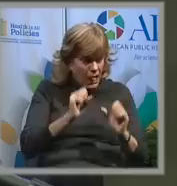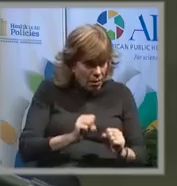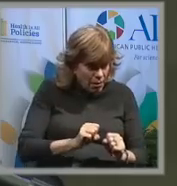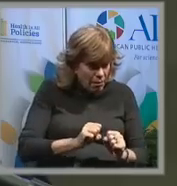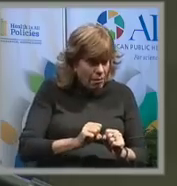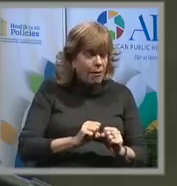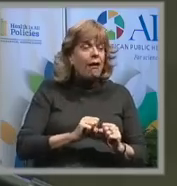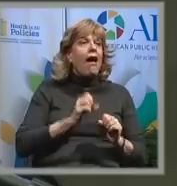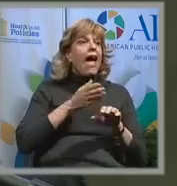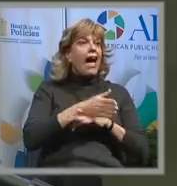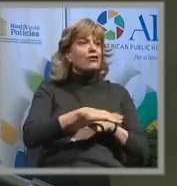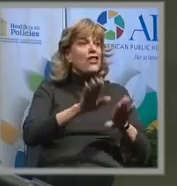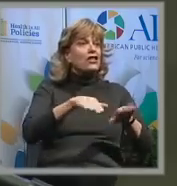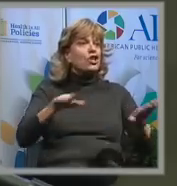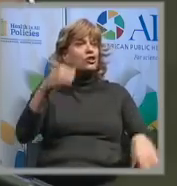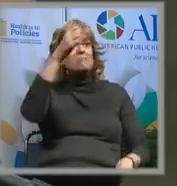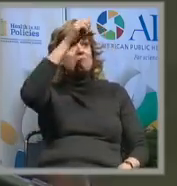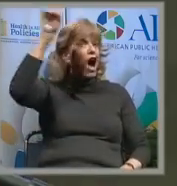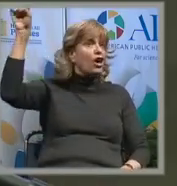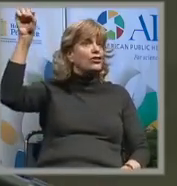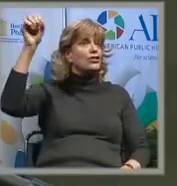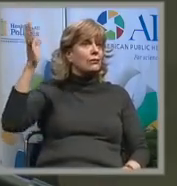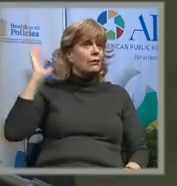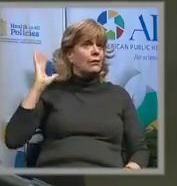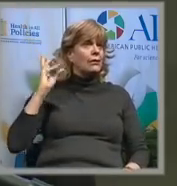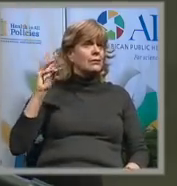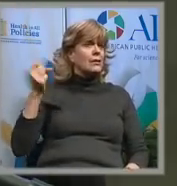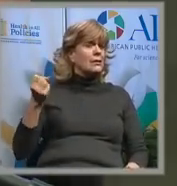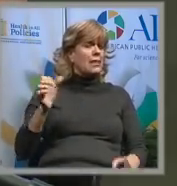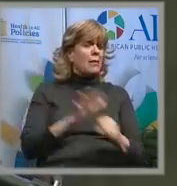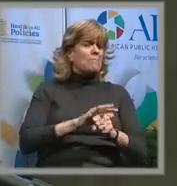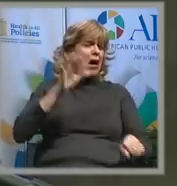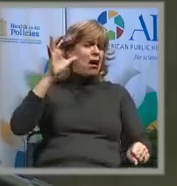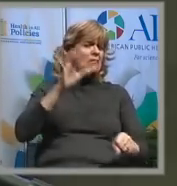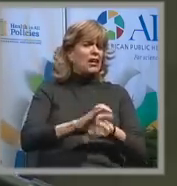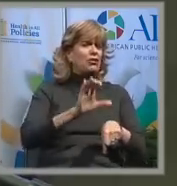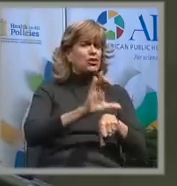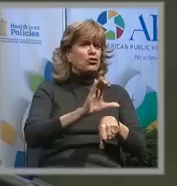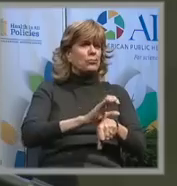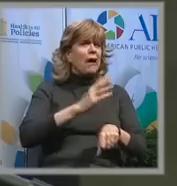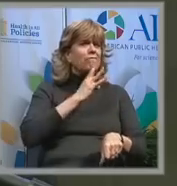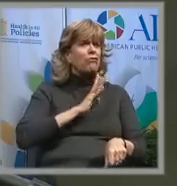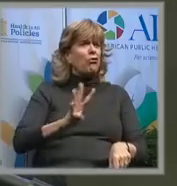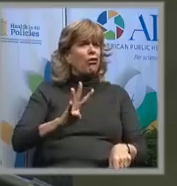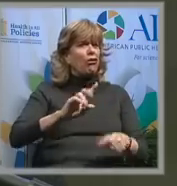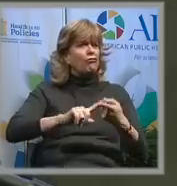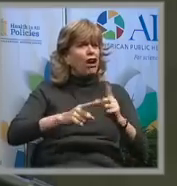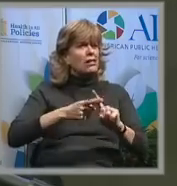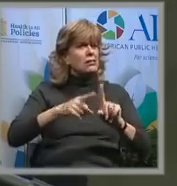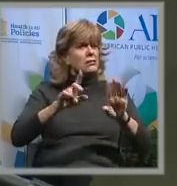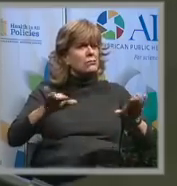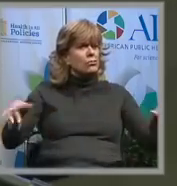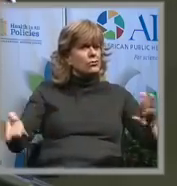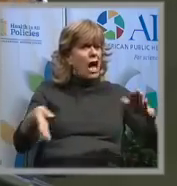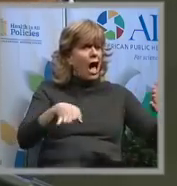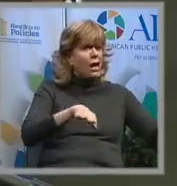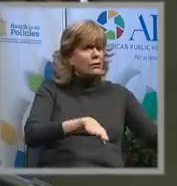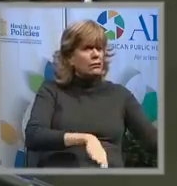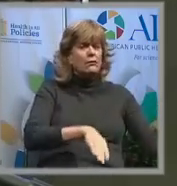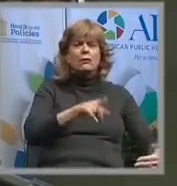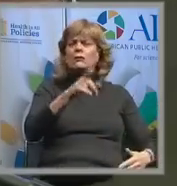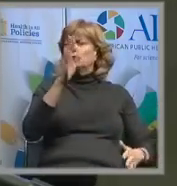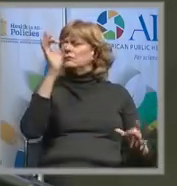amazingly, after that children's march and after a terrible bombing of a church of my little friends, the little girls, four little girls in Birmingham, and